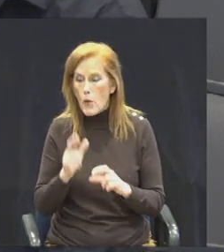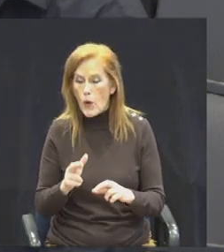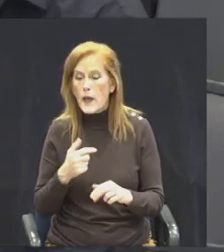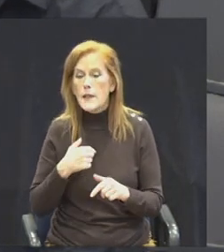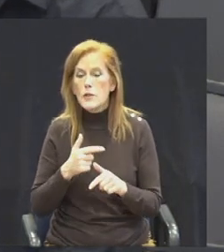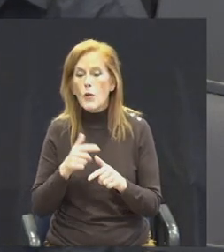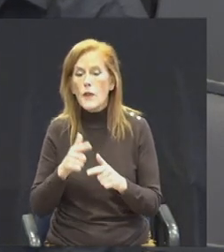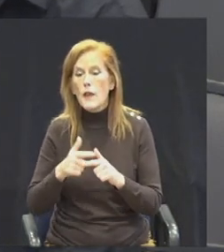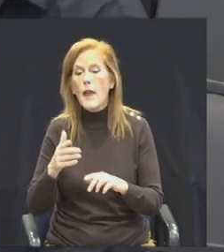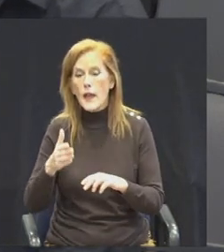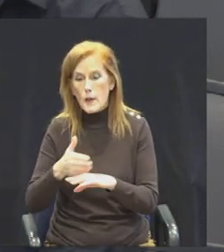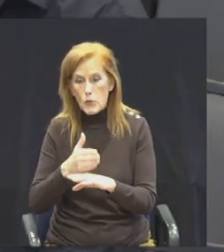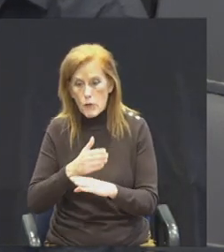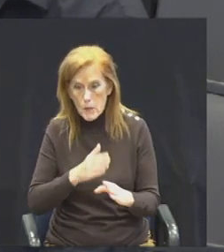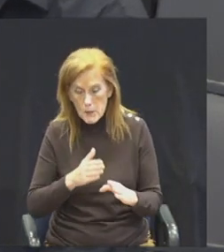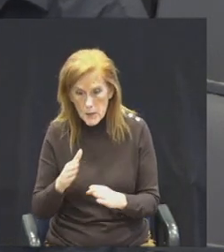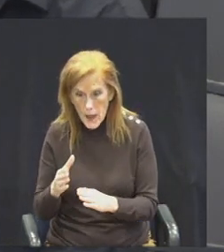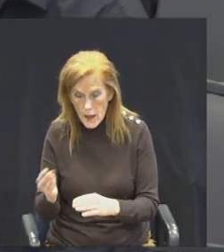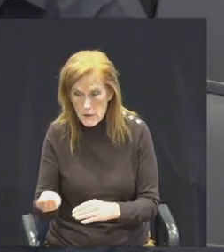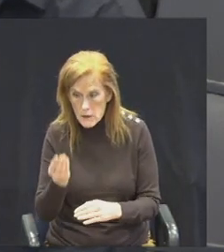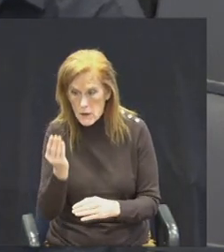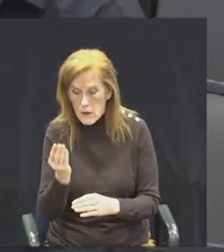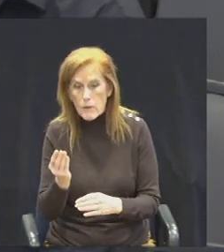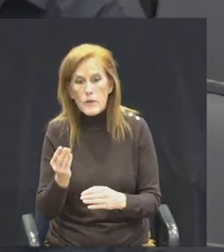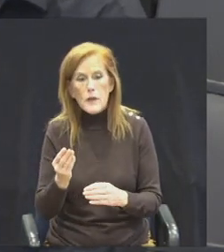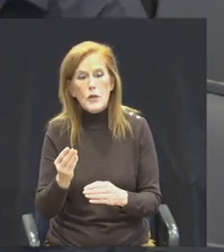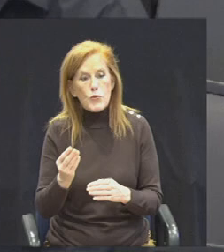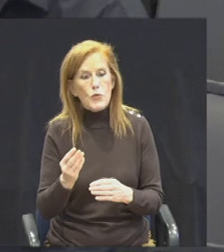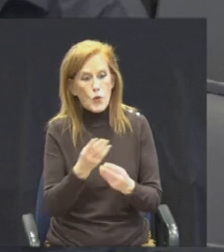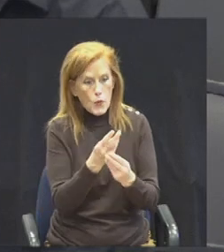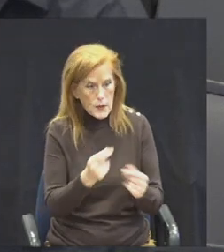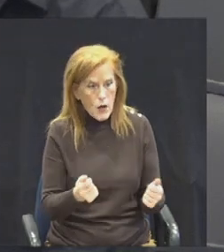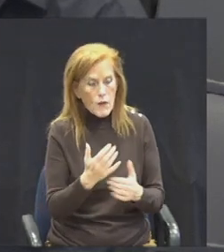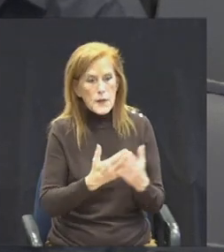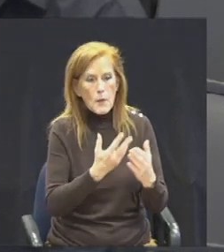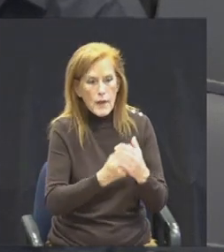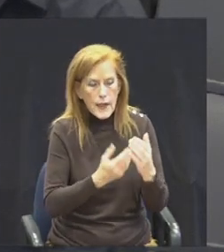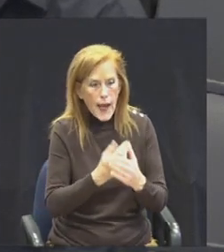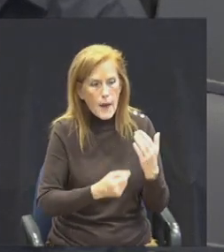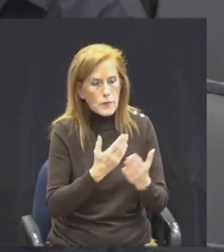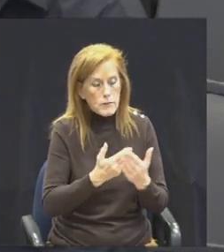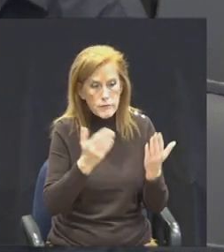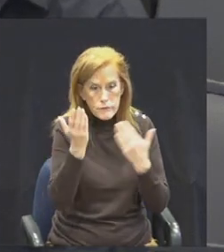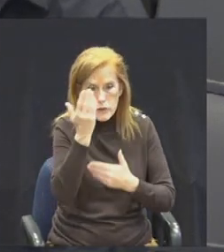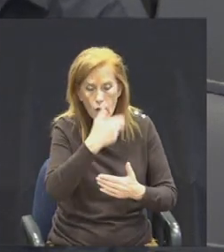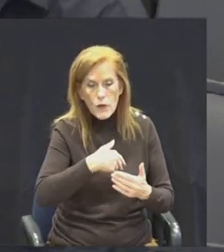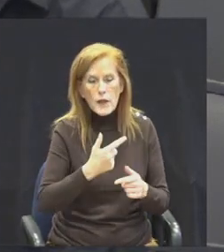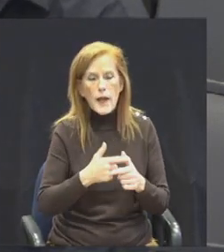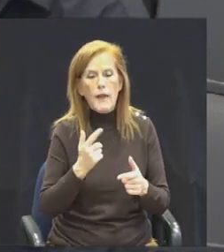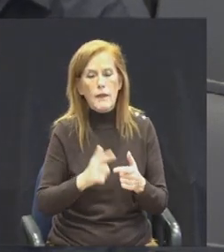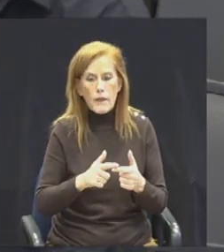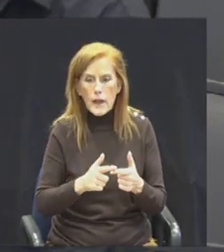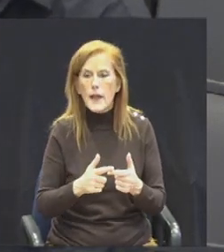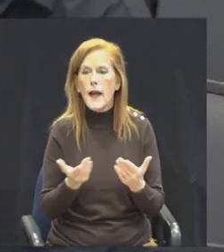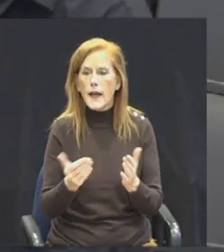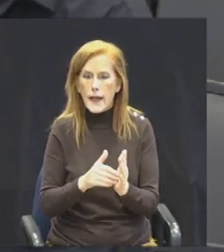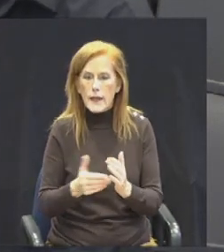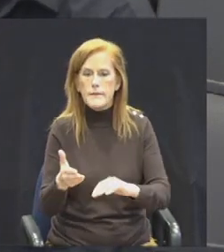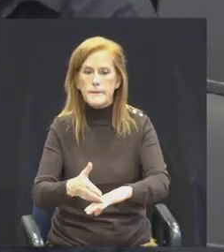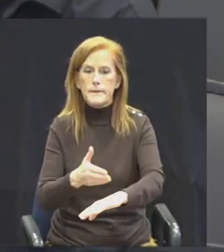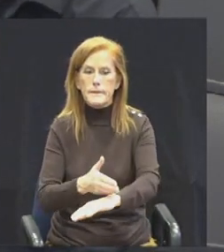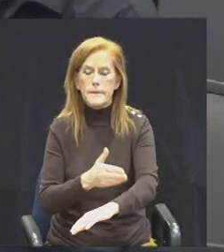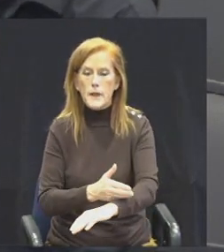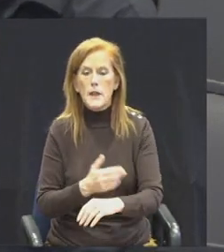that improvement plan and use it to fill those gaps that you might have found. And I'm sure that in the discussions that come